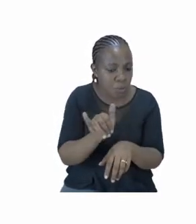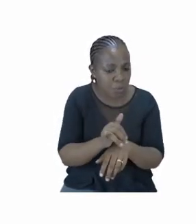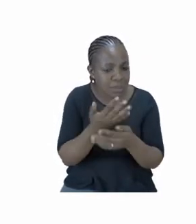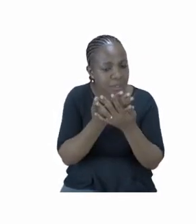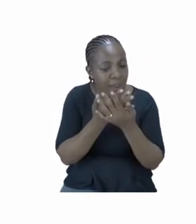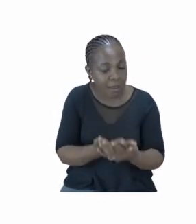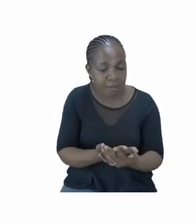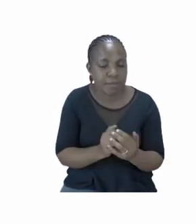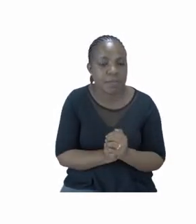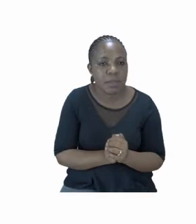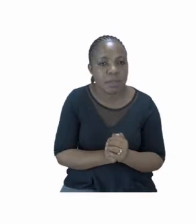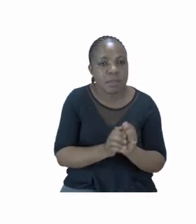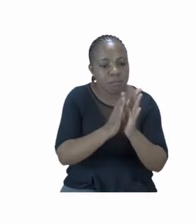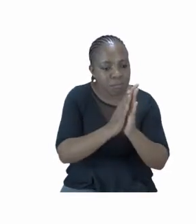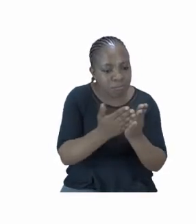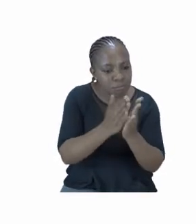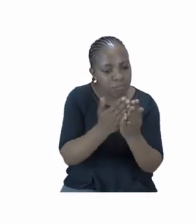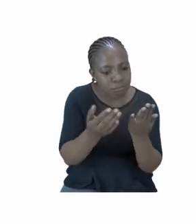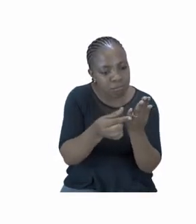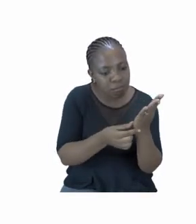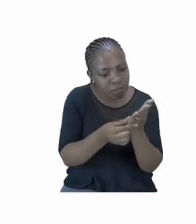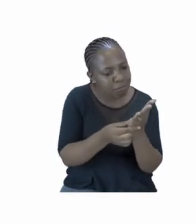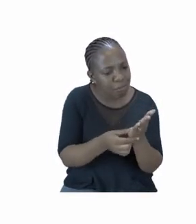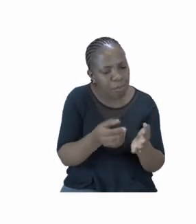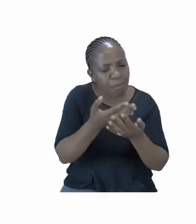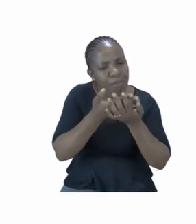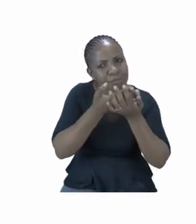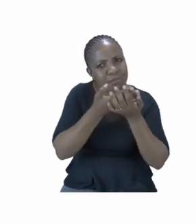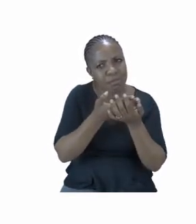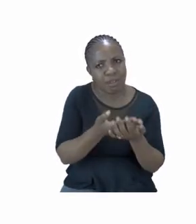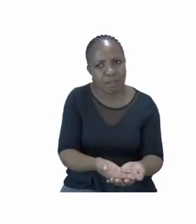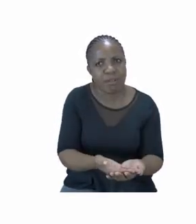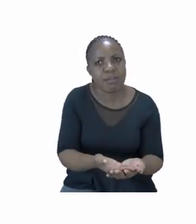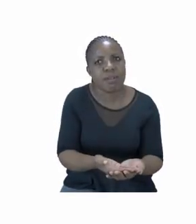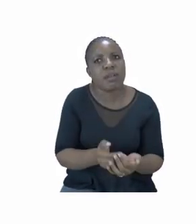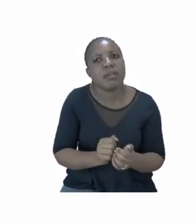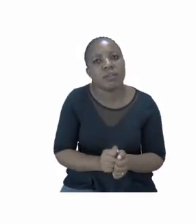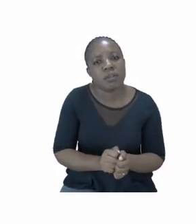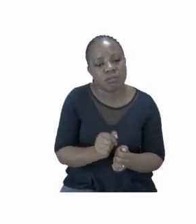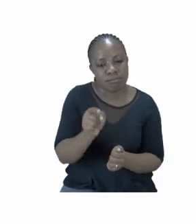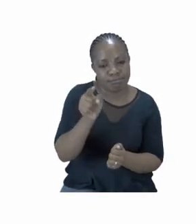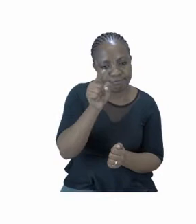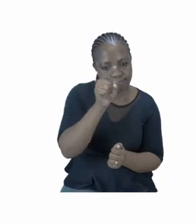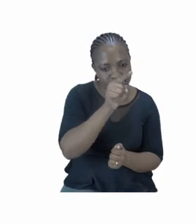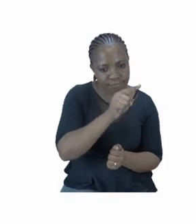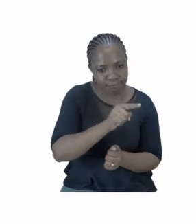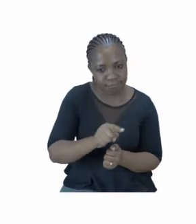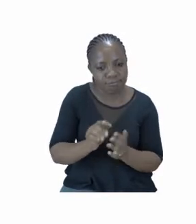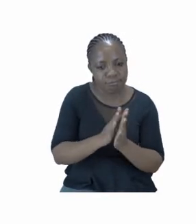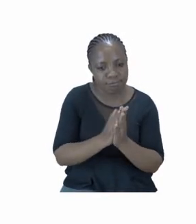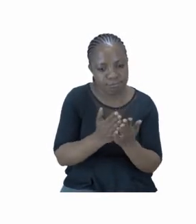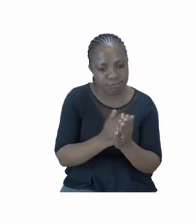Yes, it is the books. So you are going to circle the books and you are going